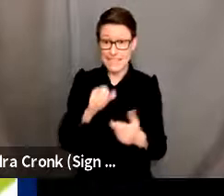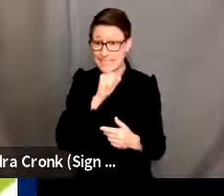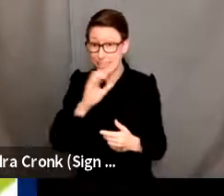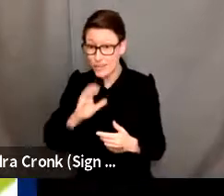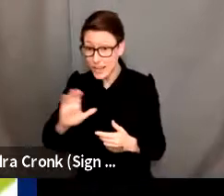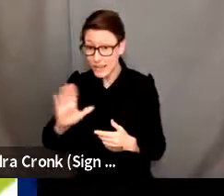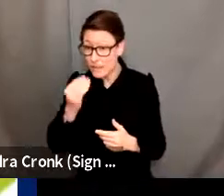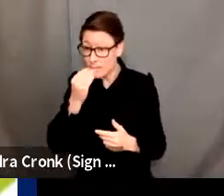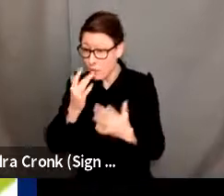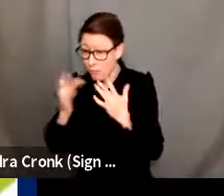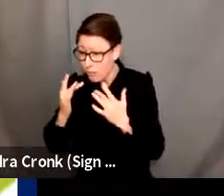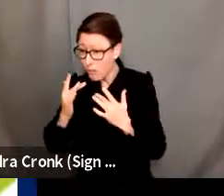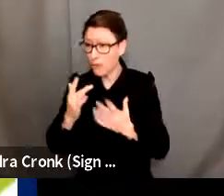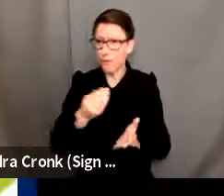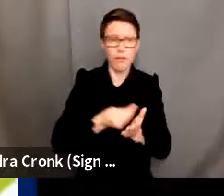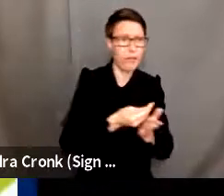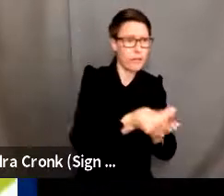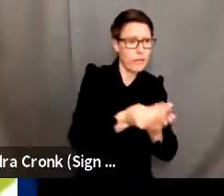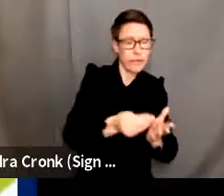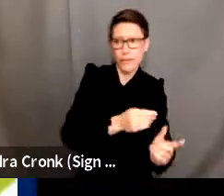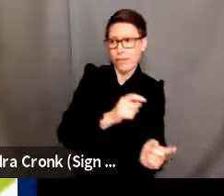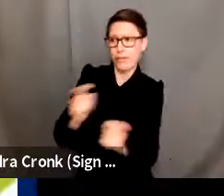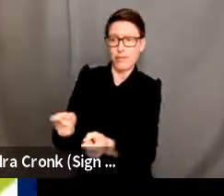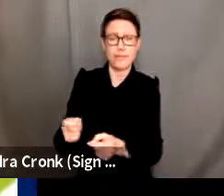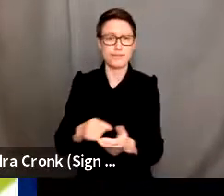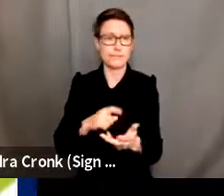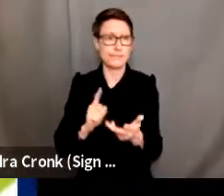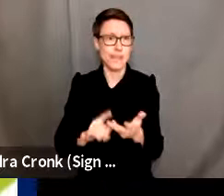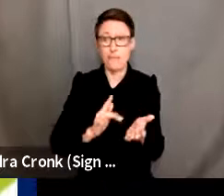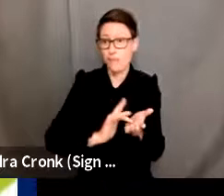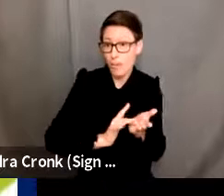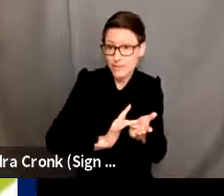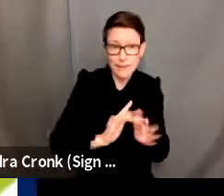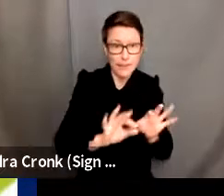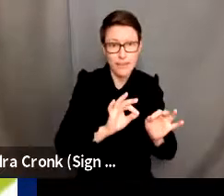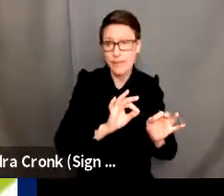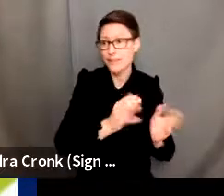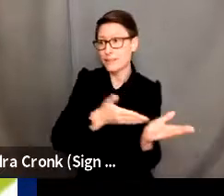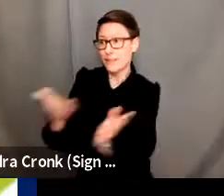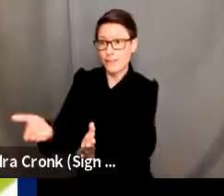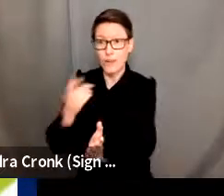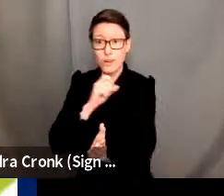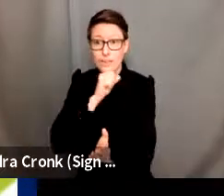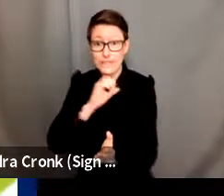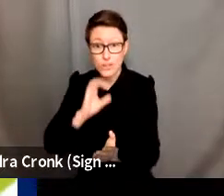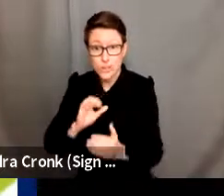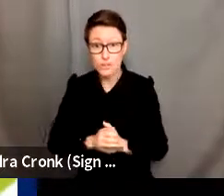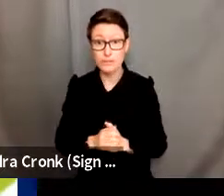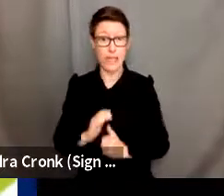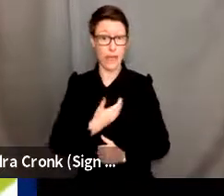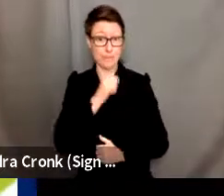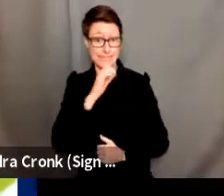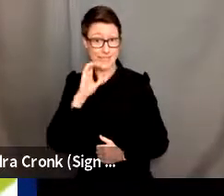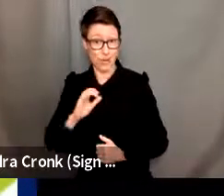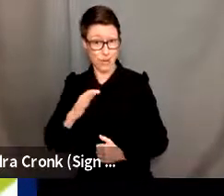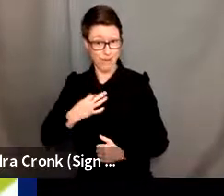pharmacy visits, picking up pharmacy for seniors. We had our senior volunteers make masks, and